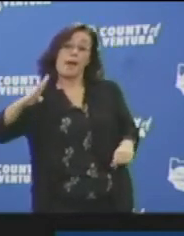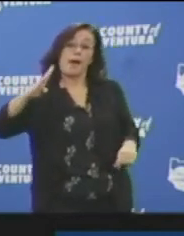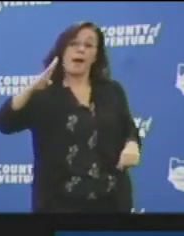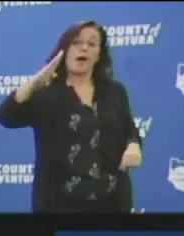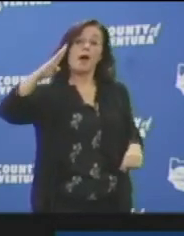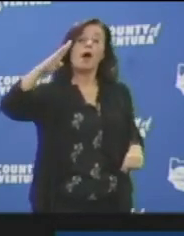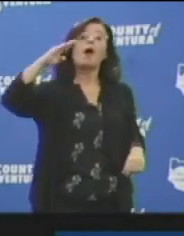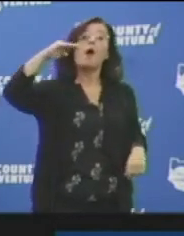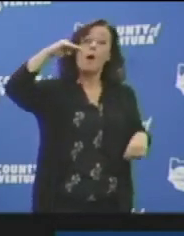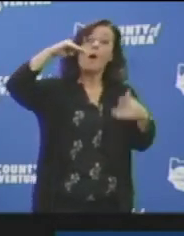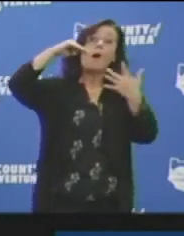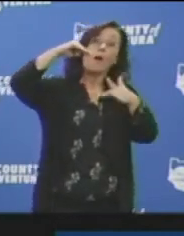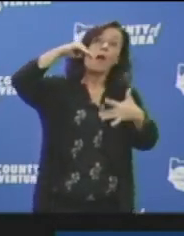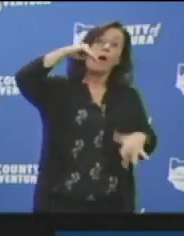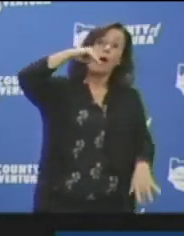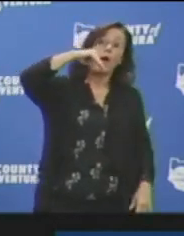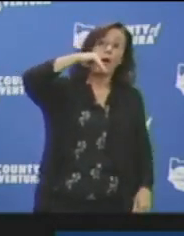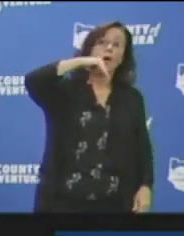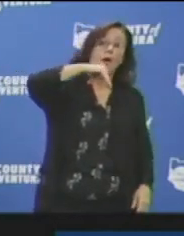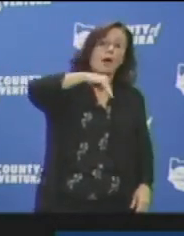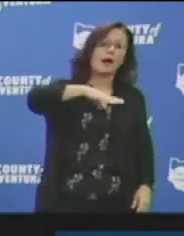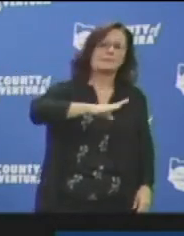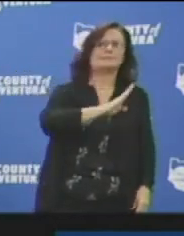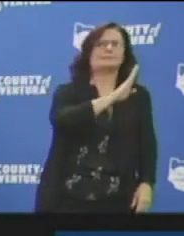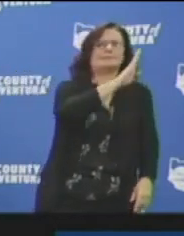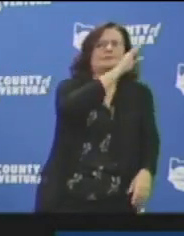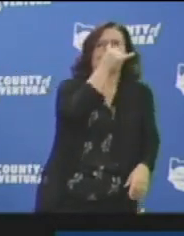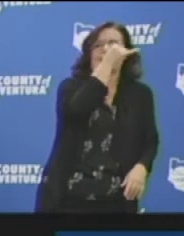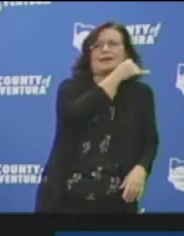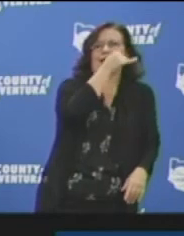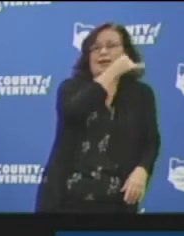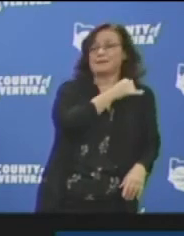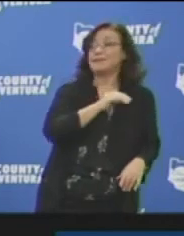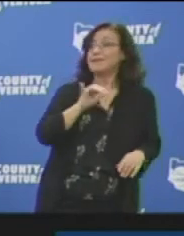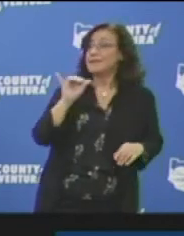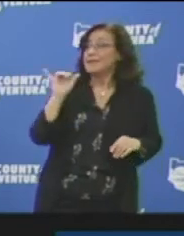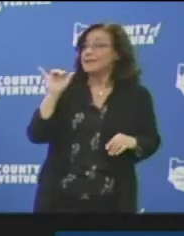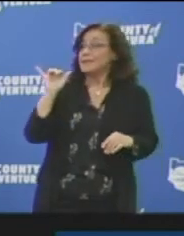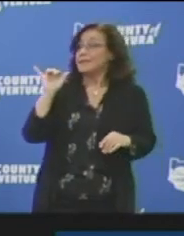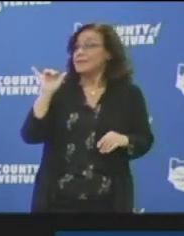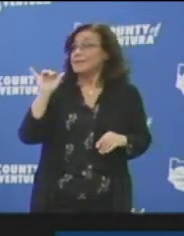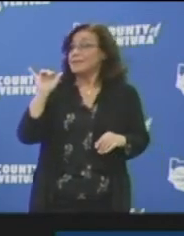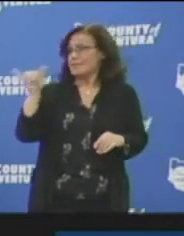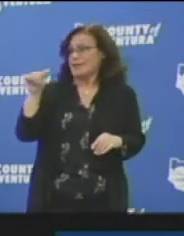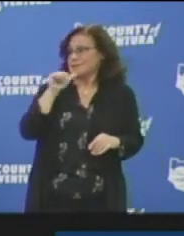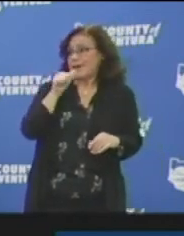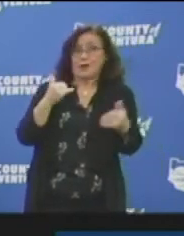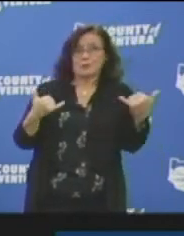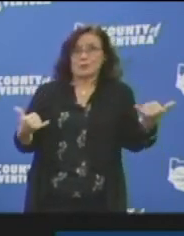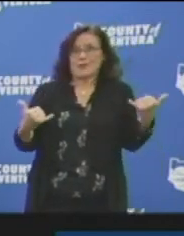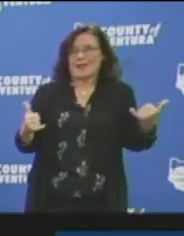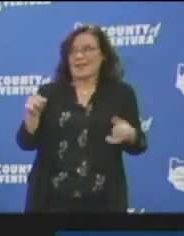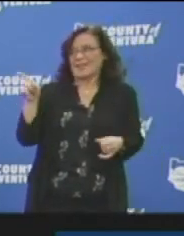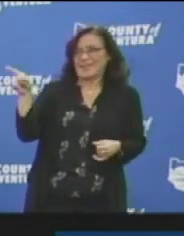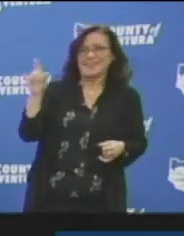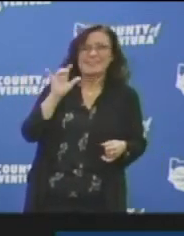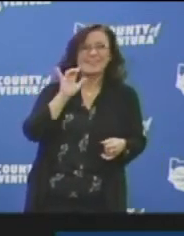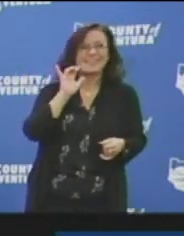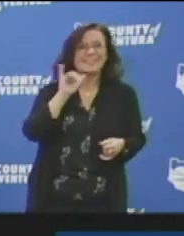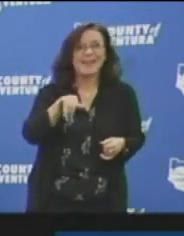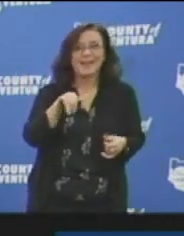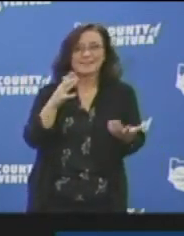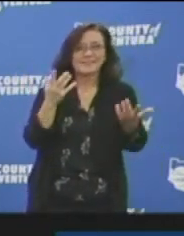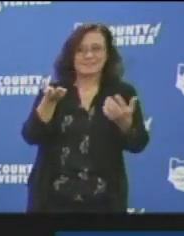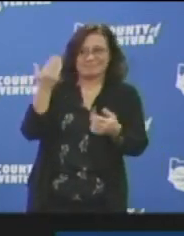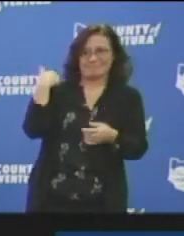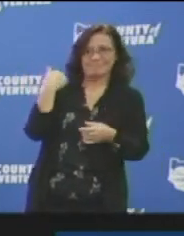our graph for us and our county and our state today. This is from 102 years ago.